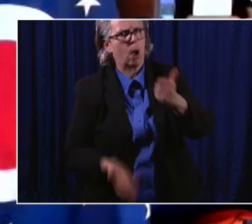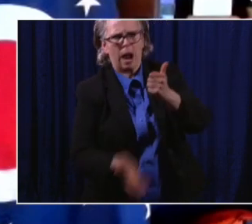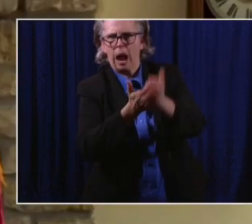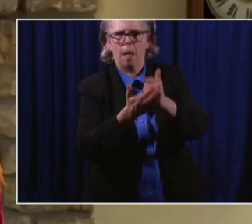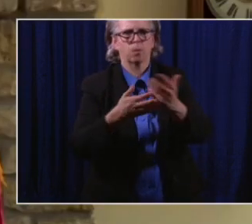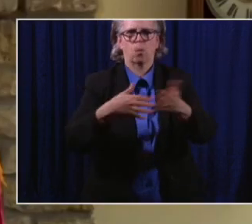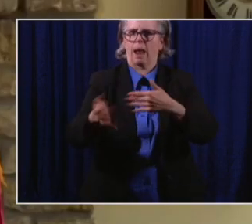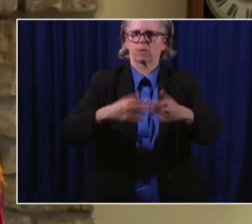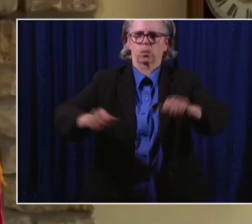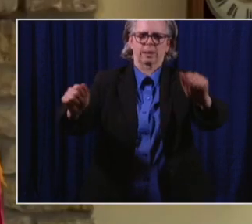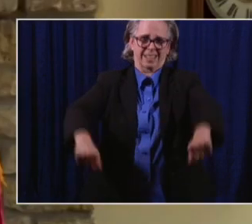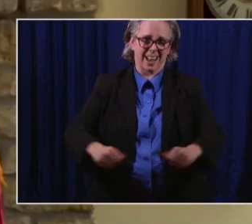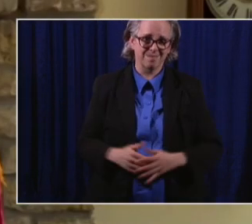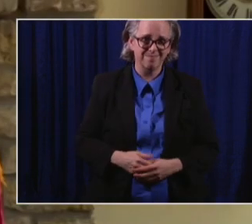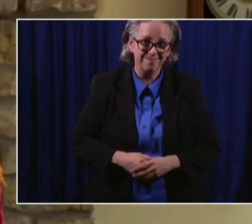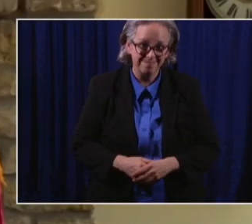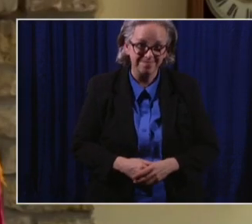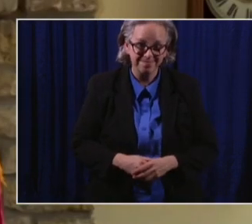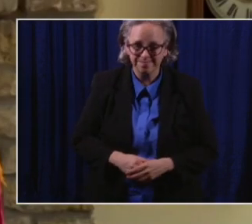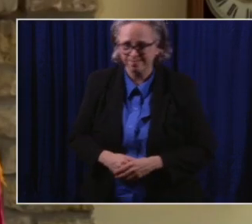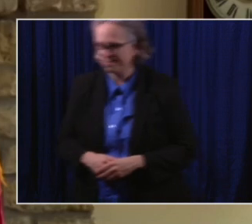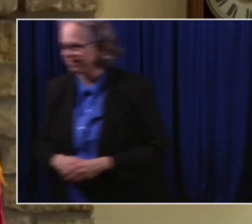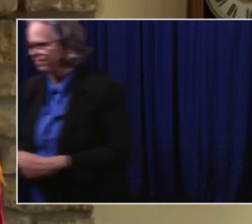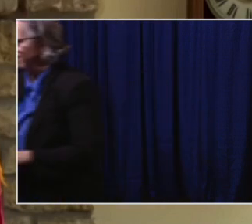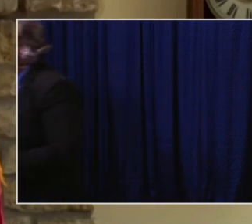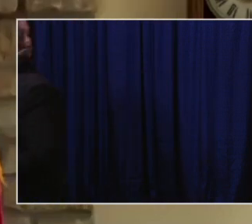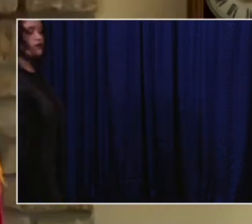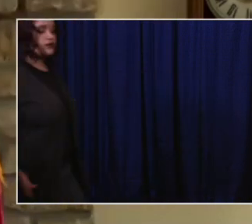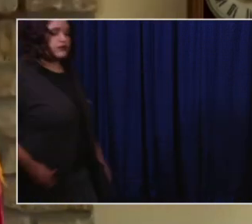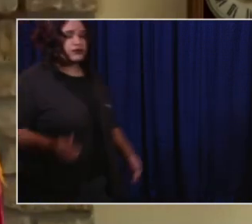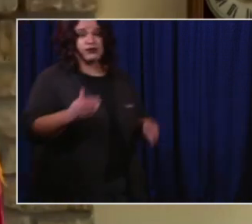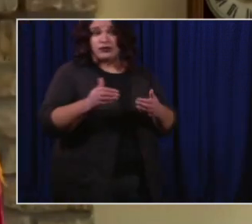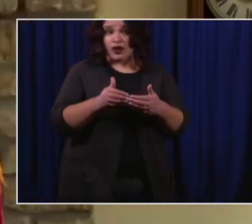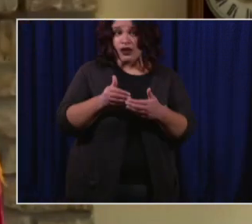Next question is from Alex Ebert at Bloomberg.